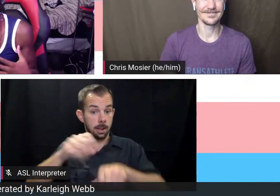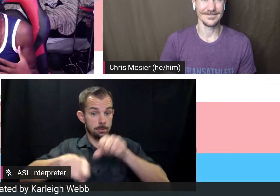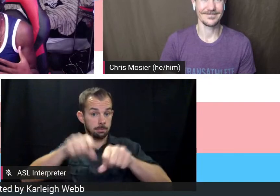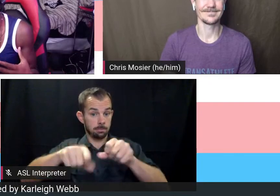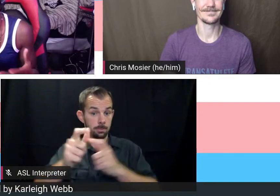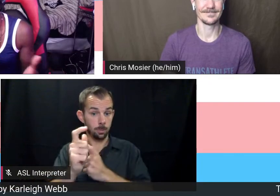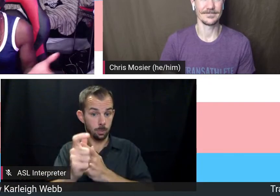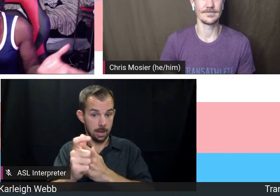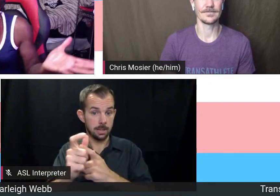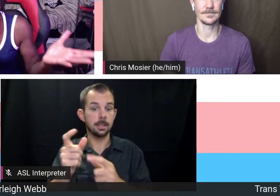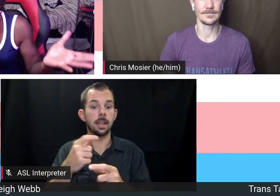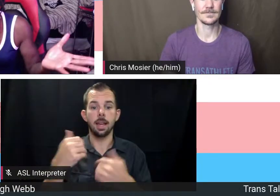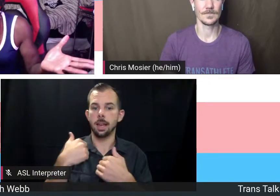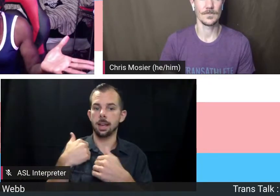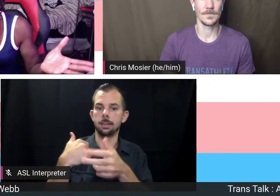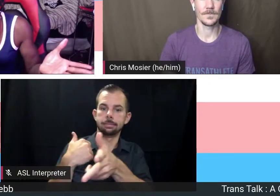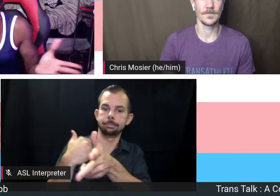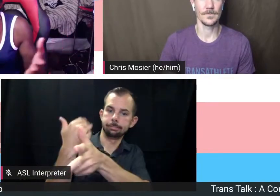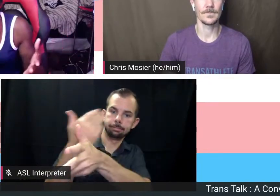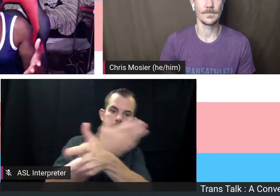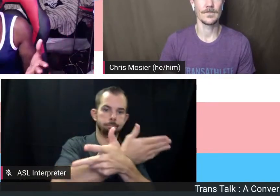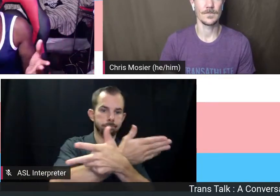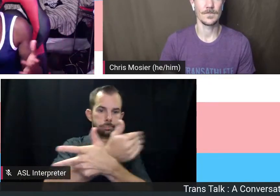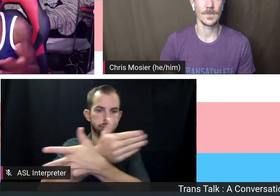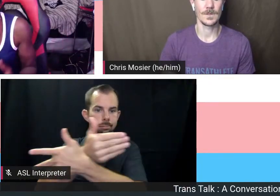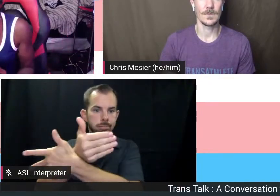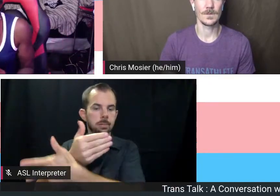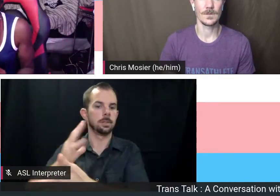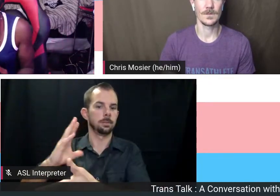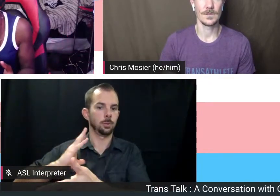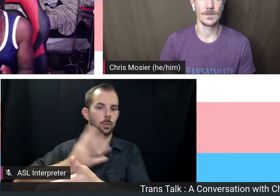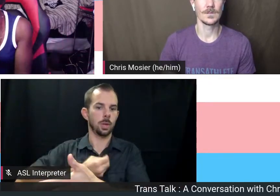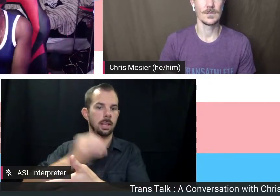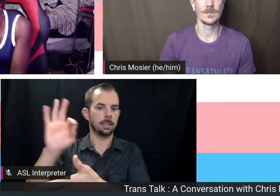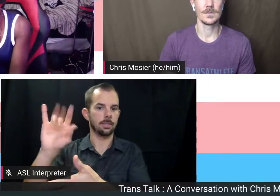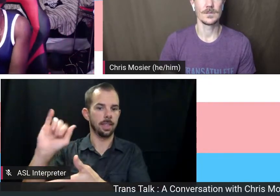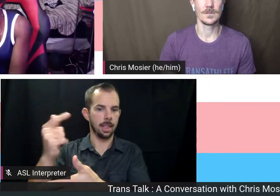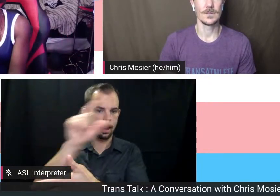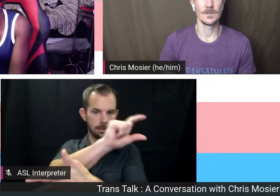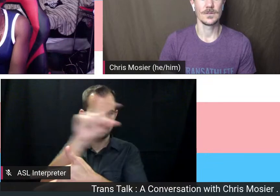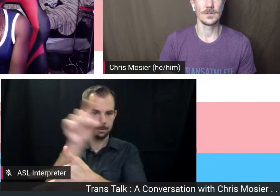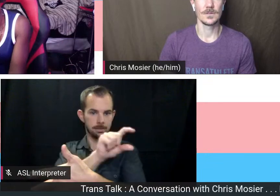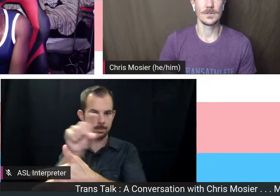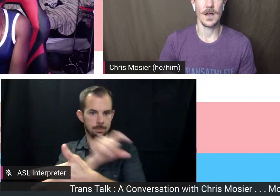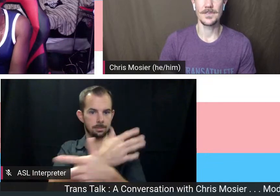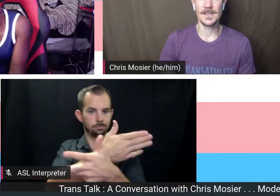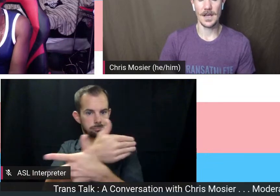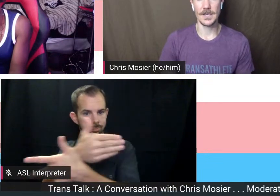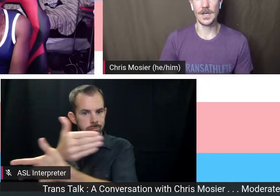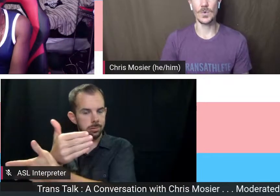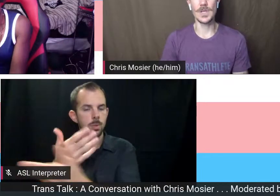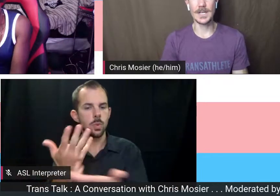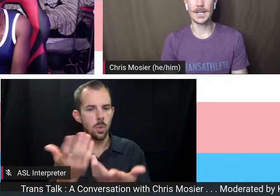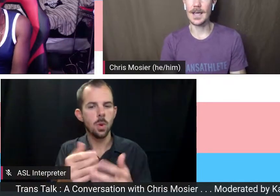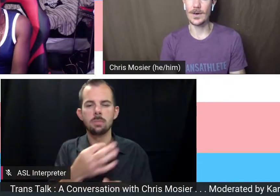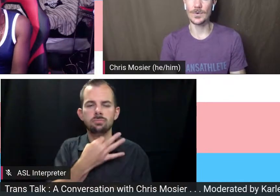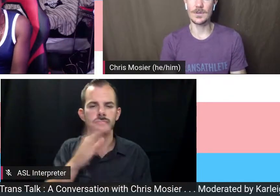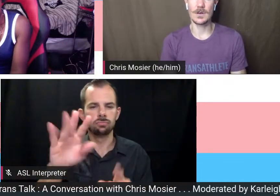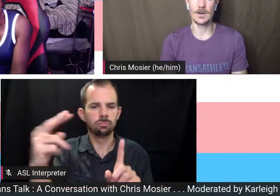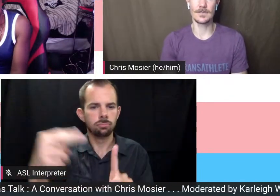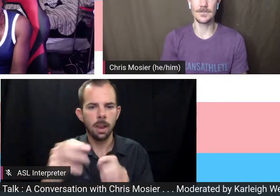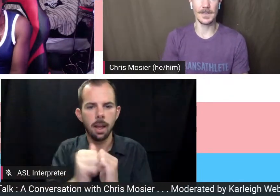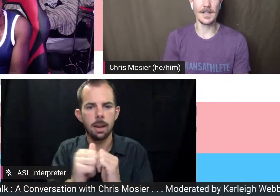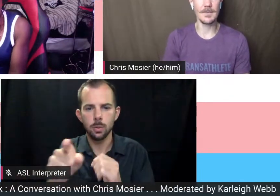I am. For you, how do you kind of balance that out for yourself when you're competing? I think I go in and